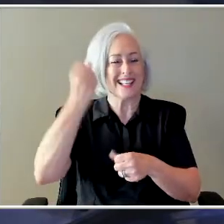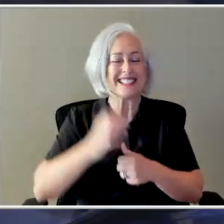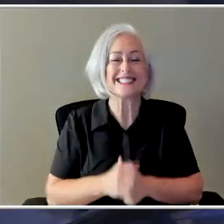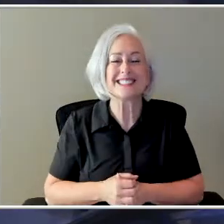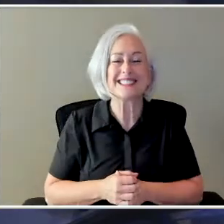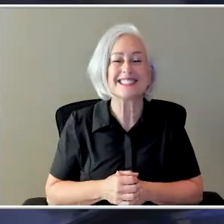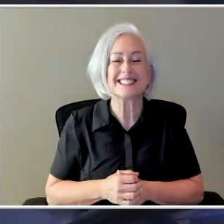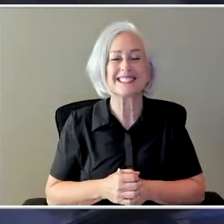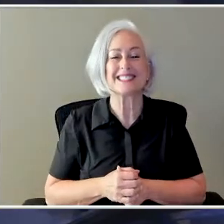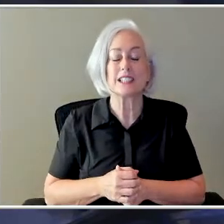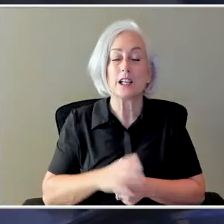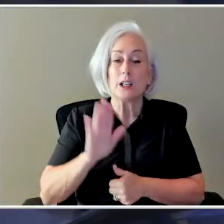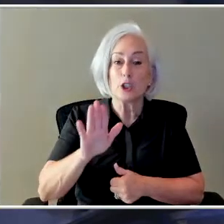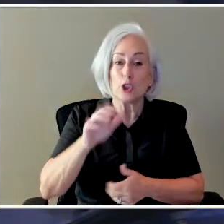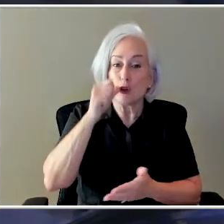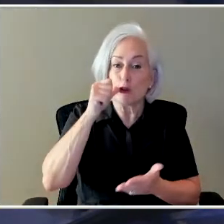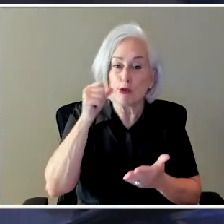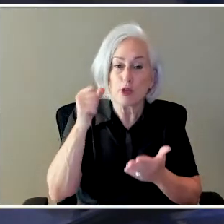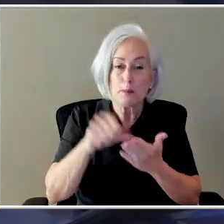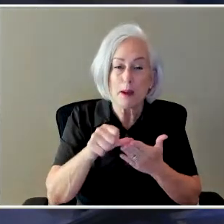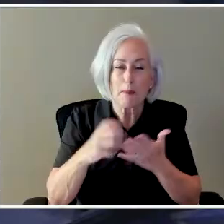first memories when you came off the ventilator?